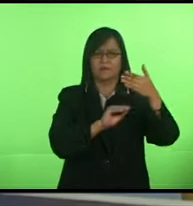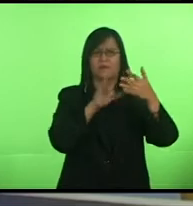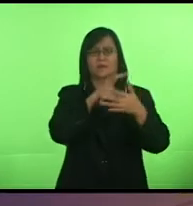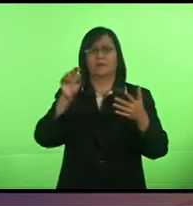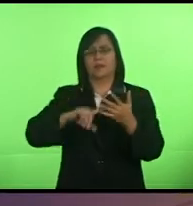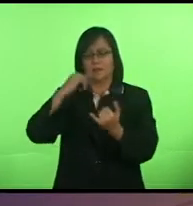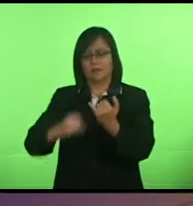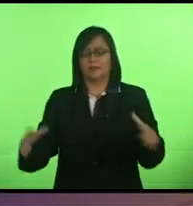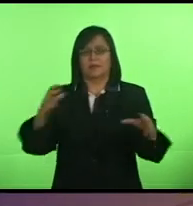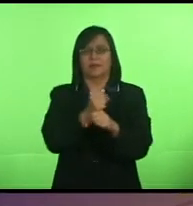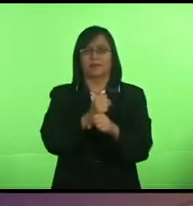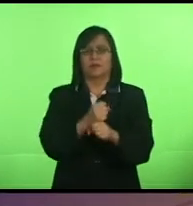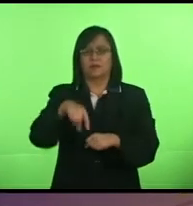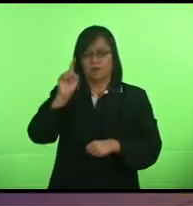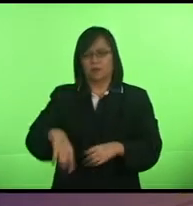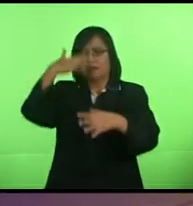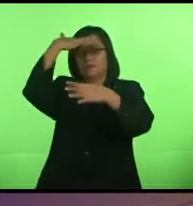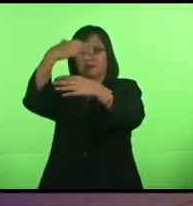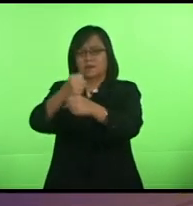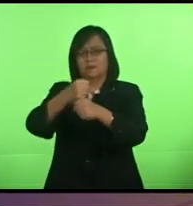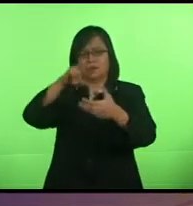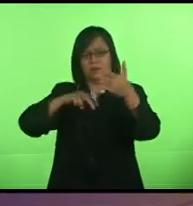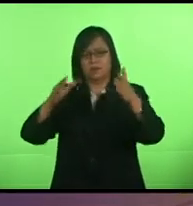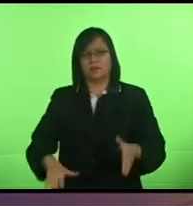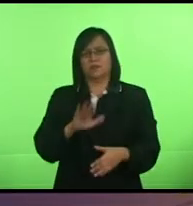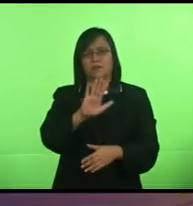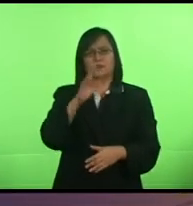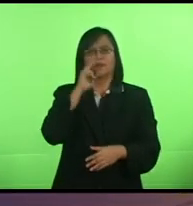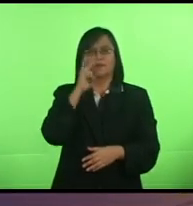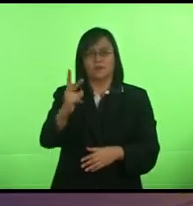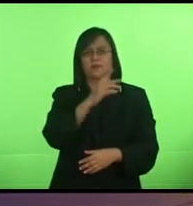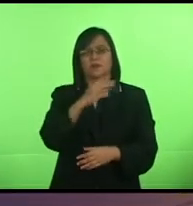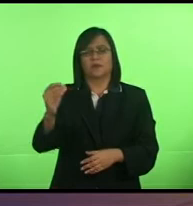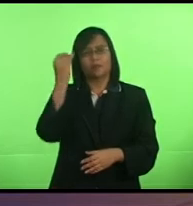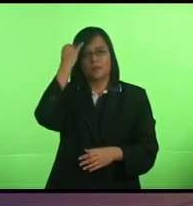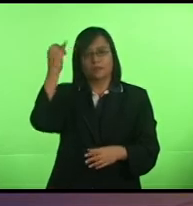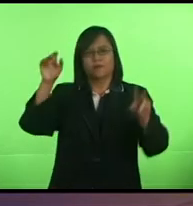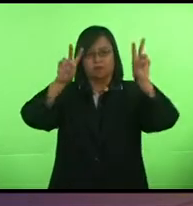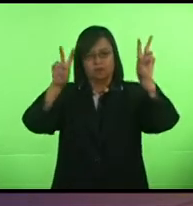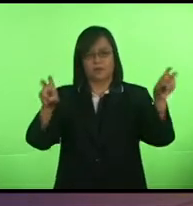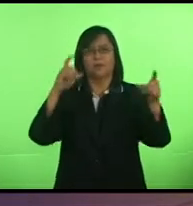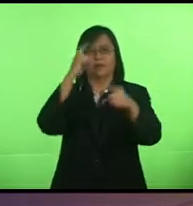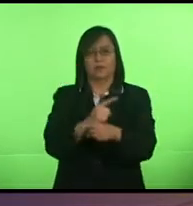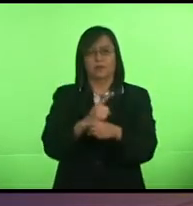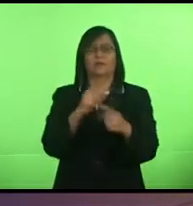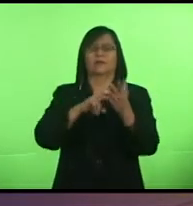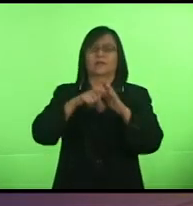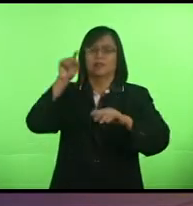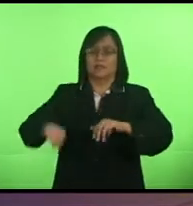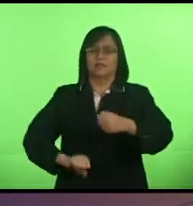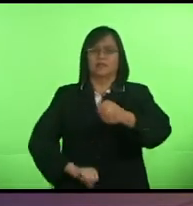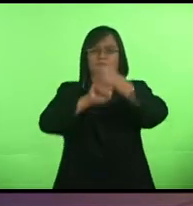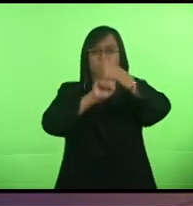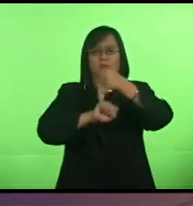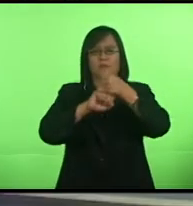of the topic is correct. So you have to support your argument with logic and concise